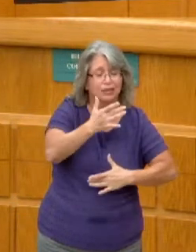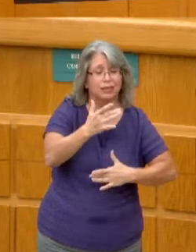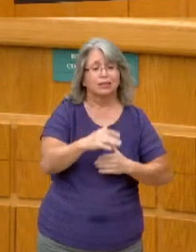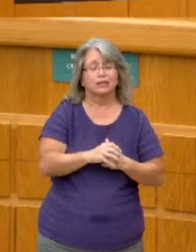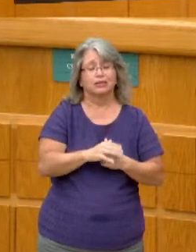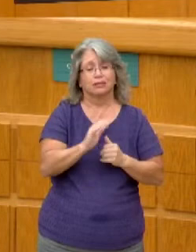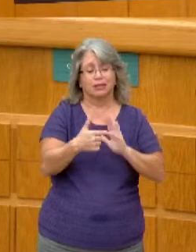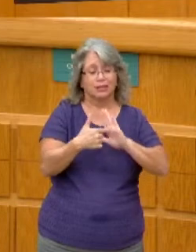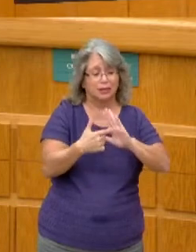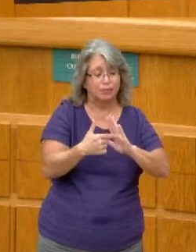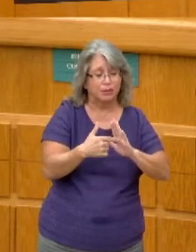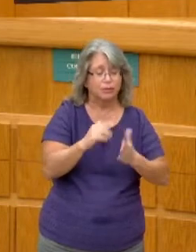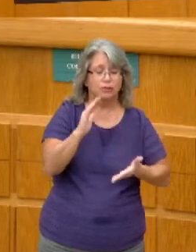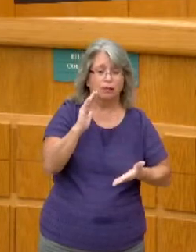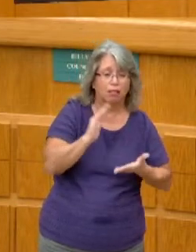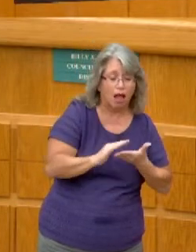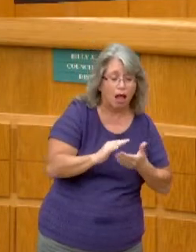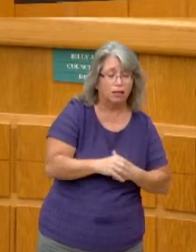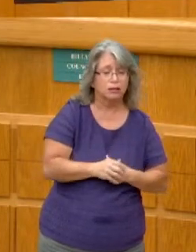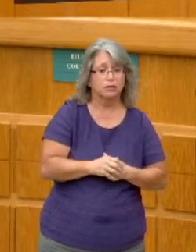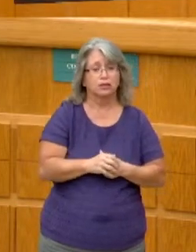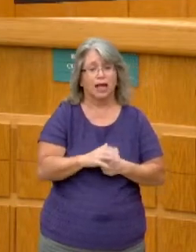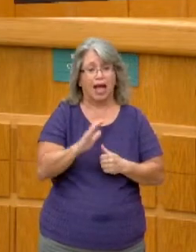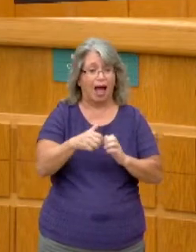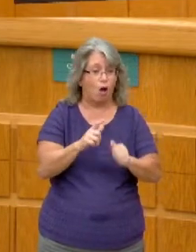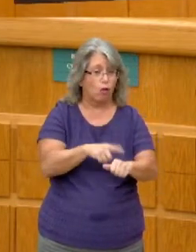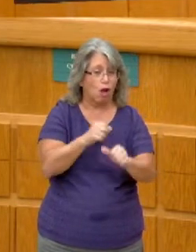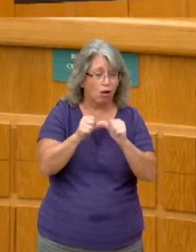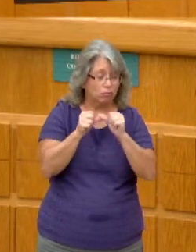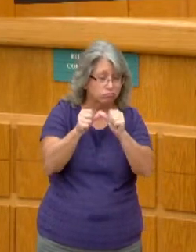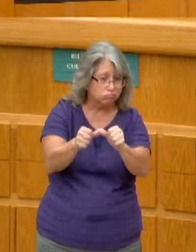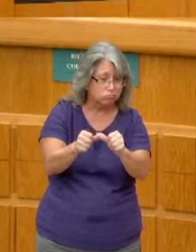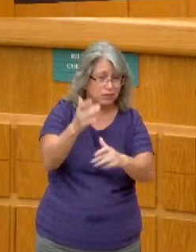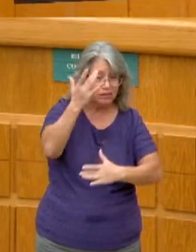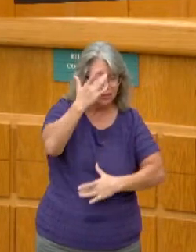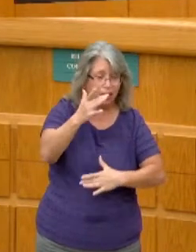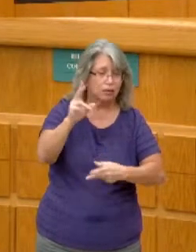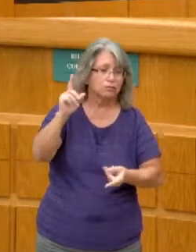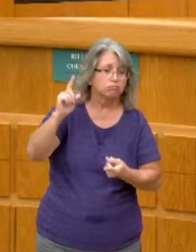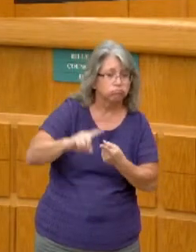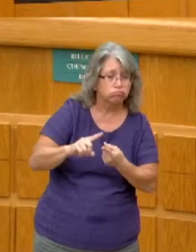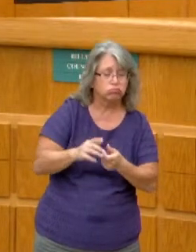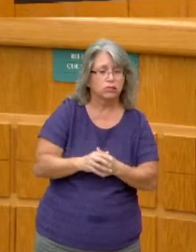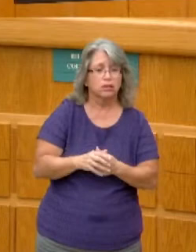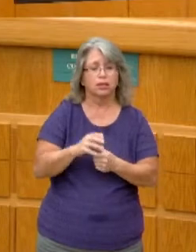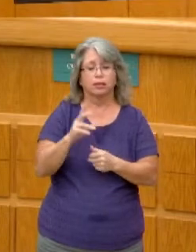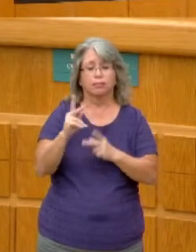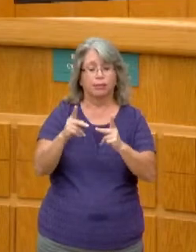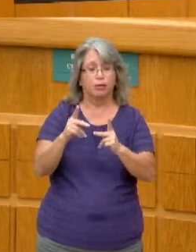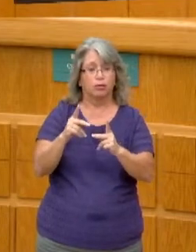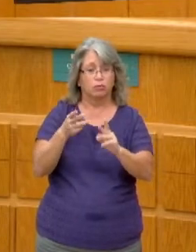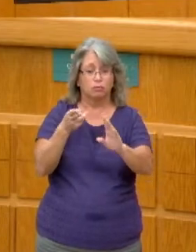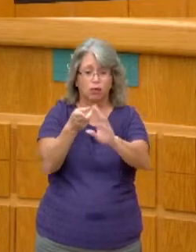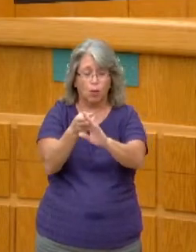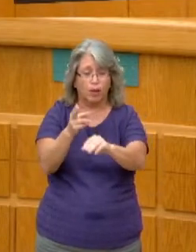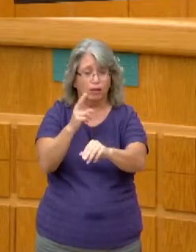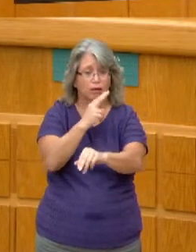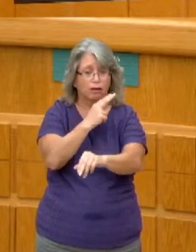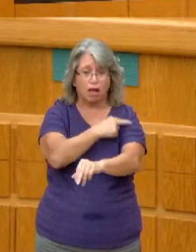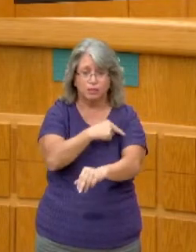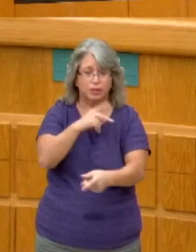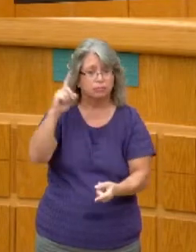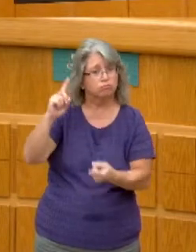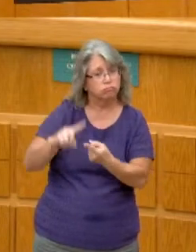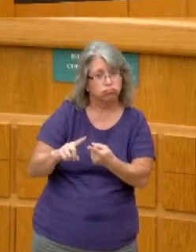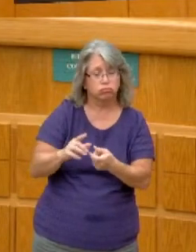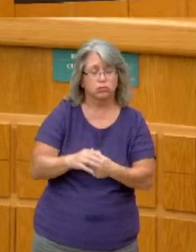illness. That is what keeps people out of the hospital. And while not every one of those hundreds of treated patients would have gone